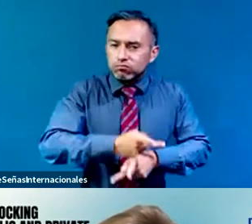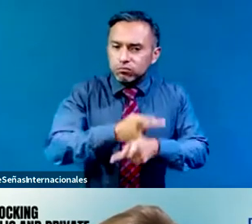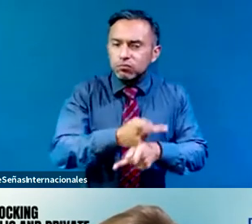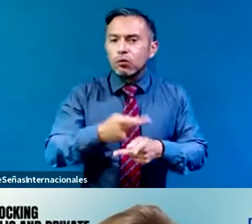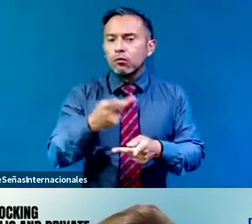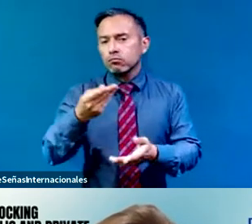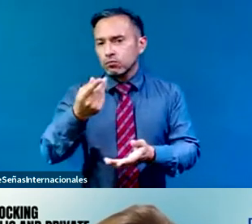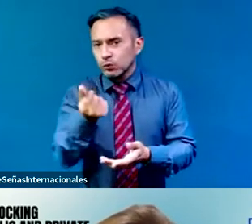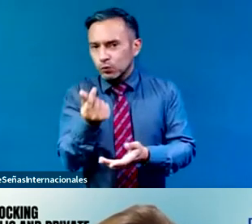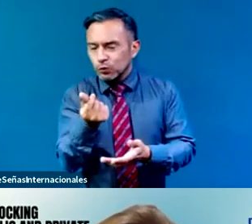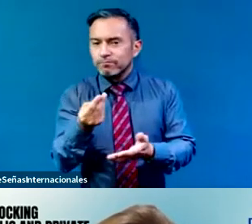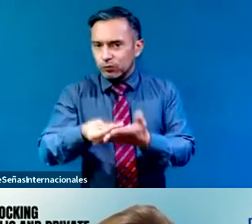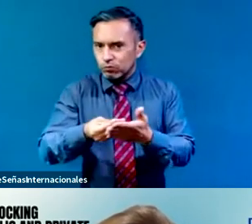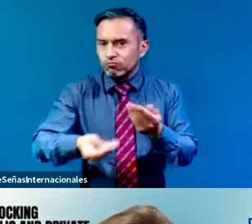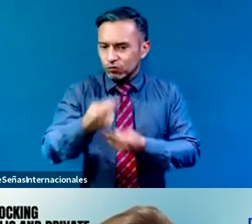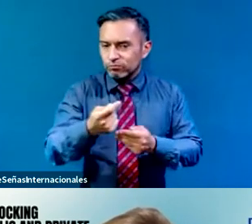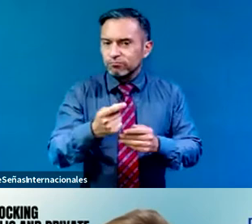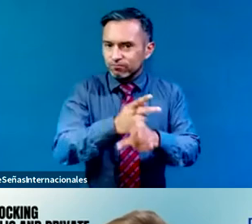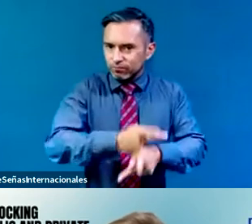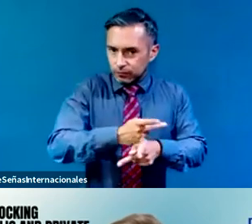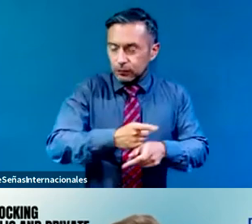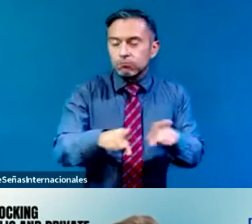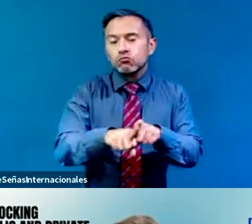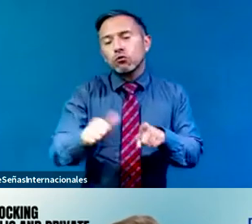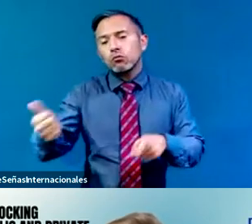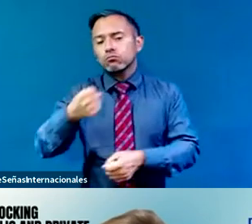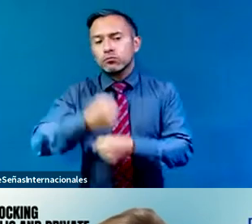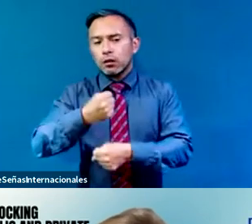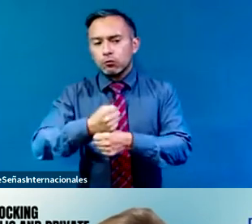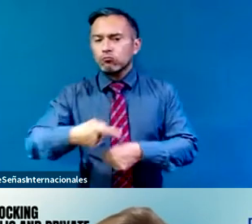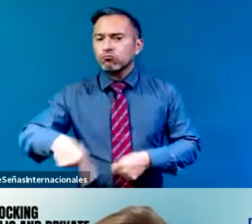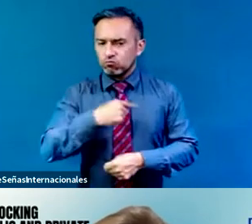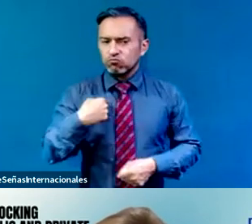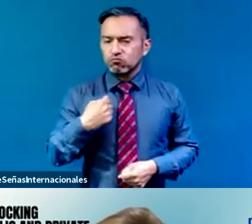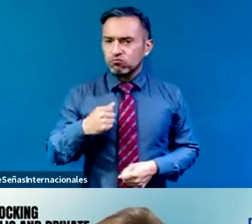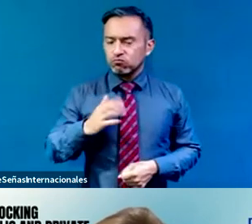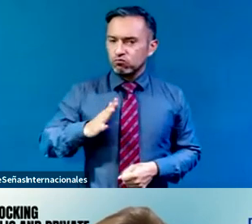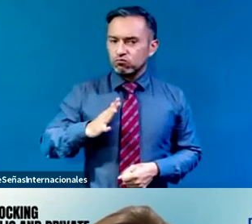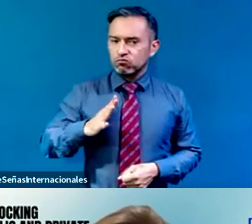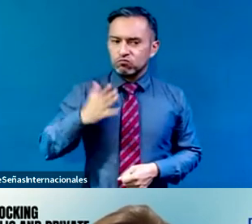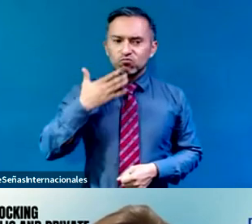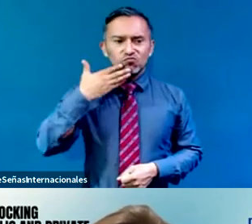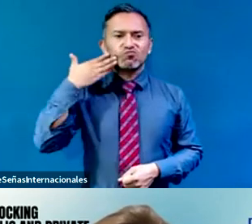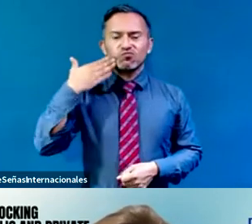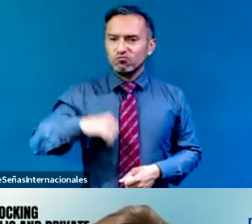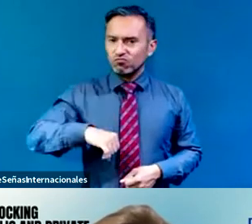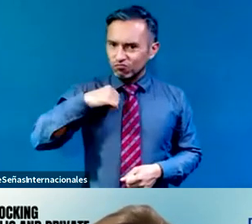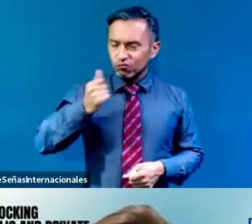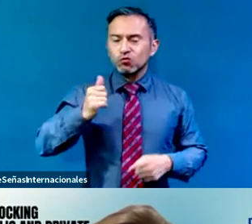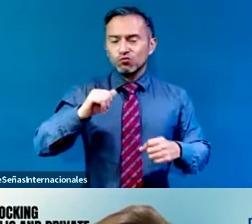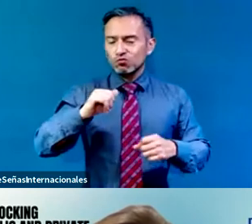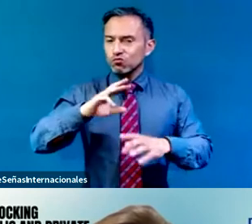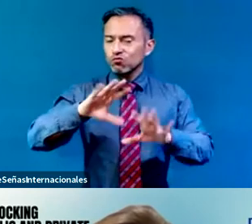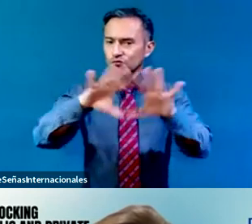PayPal is extremely proud to have achieved gender pay equity globally and ethnic pay equity in the US for the fifth year in a